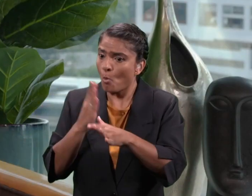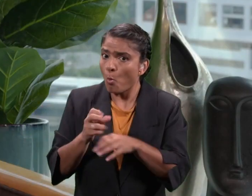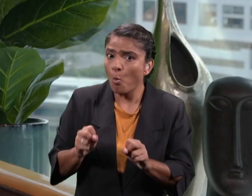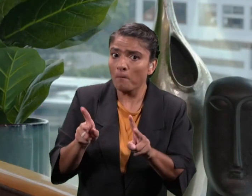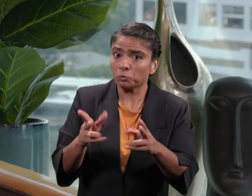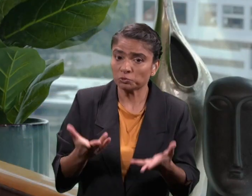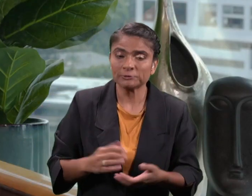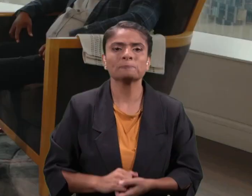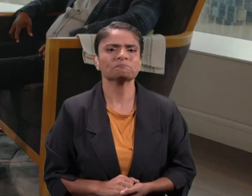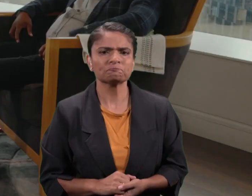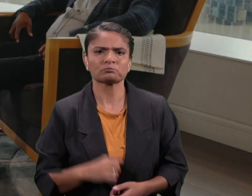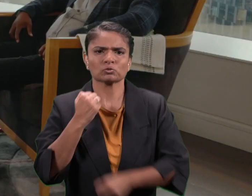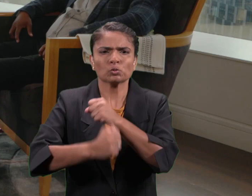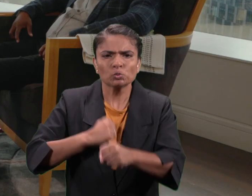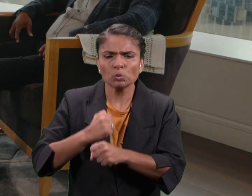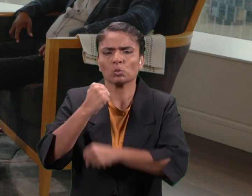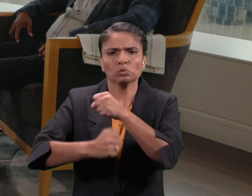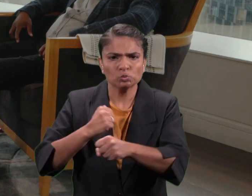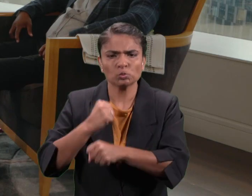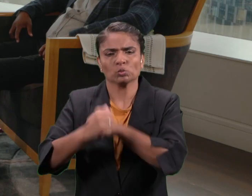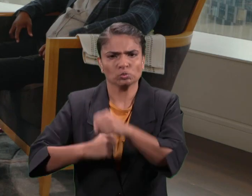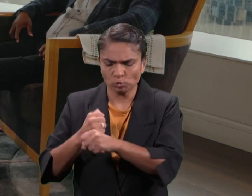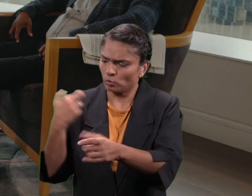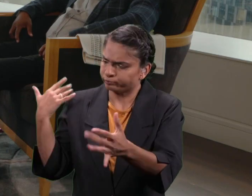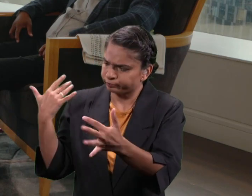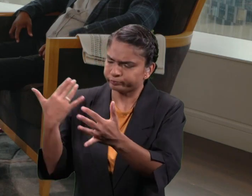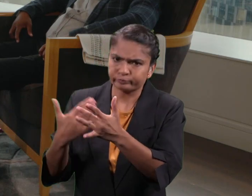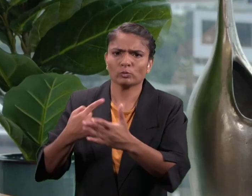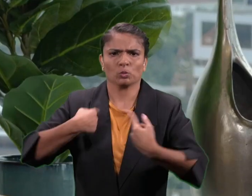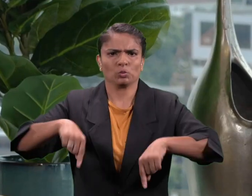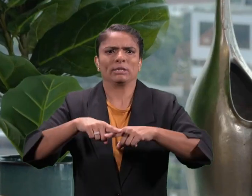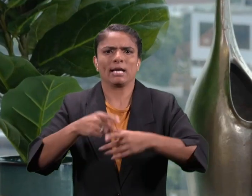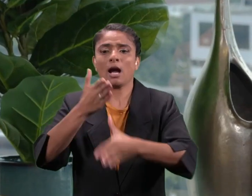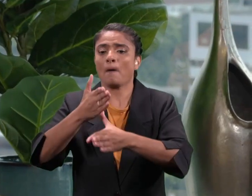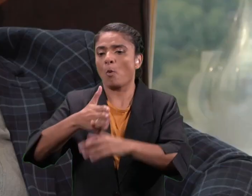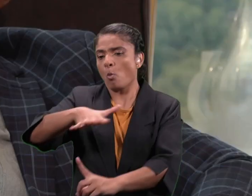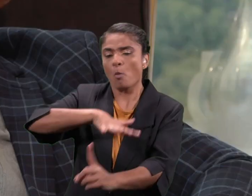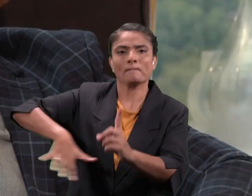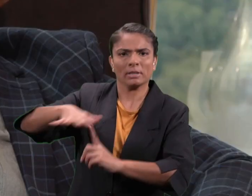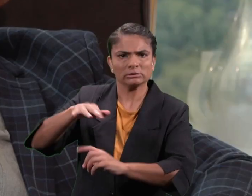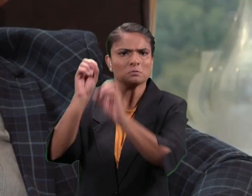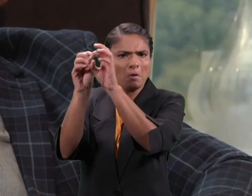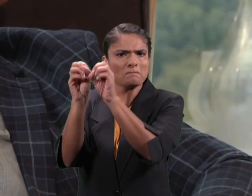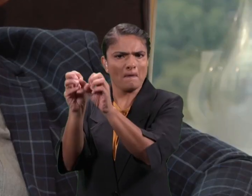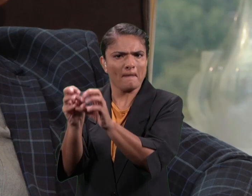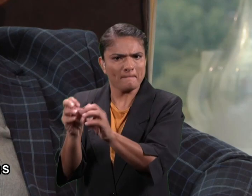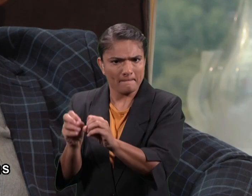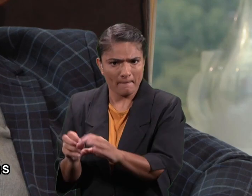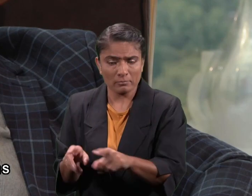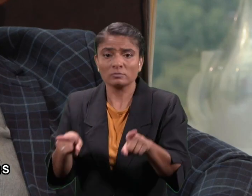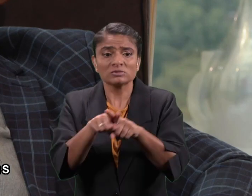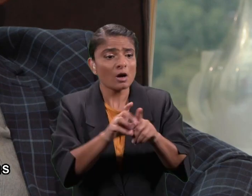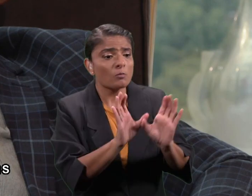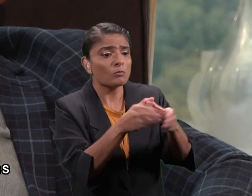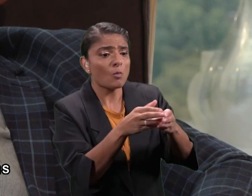workplace opportunities? Over the years, we have been operating in the employment space,